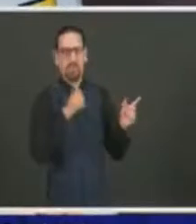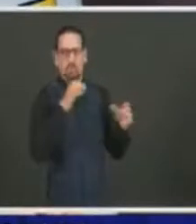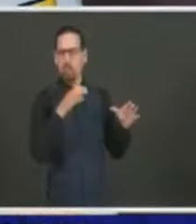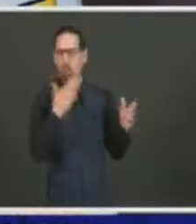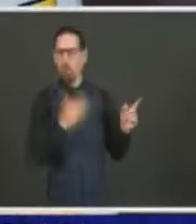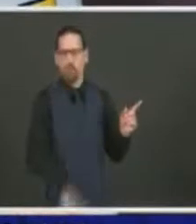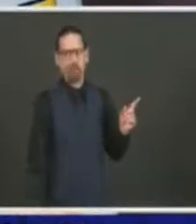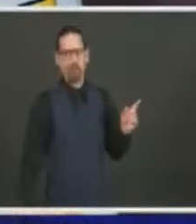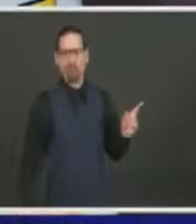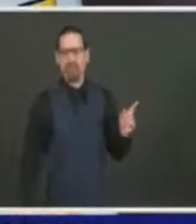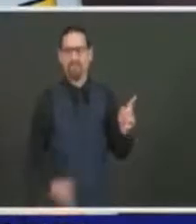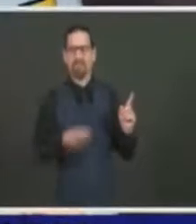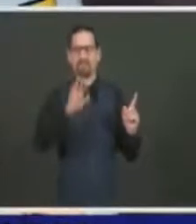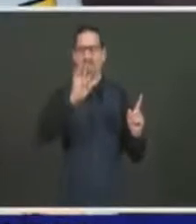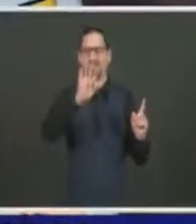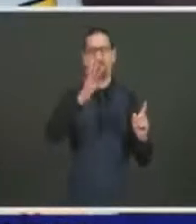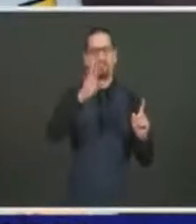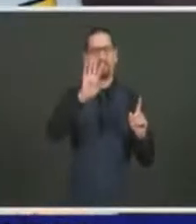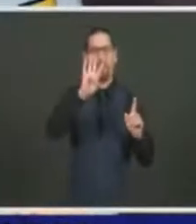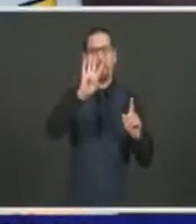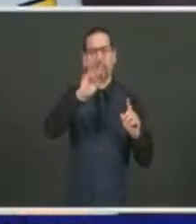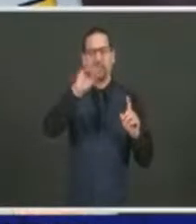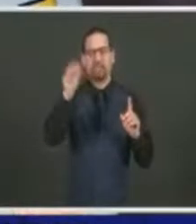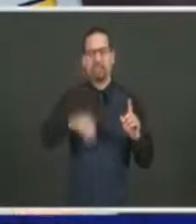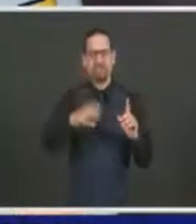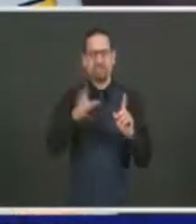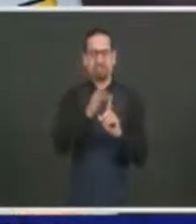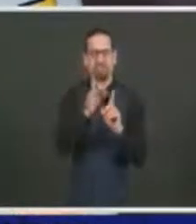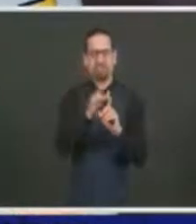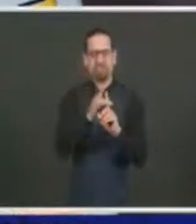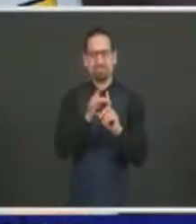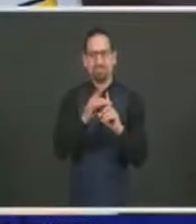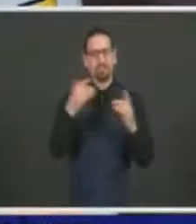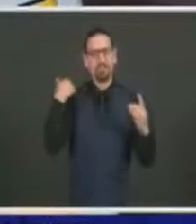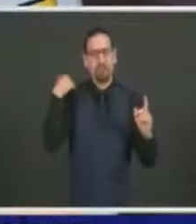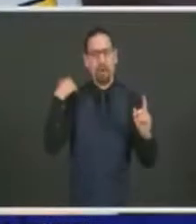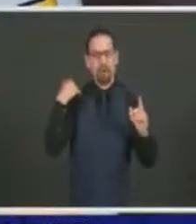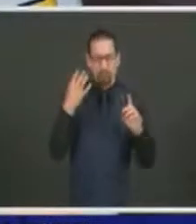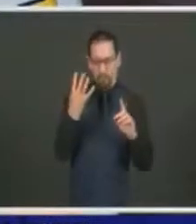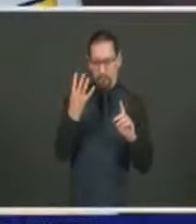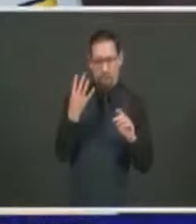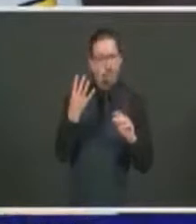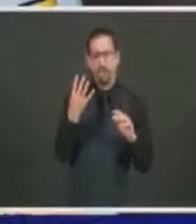4% test positive rate to over 14% test positive.